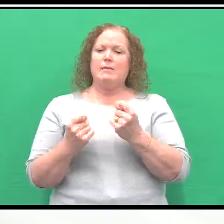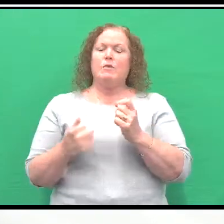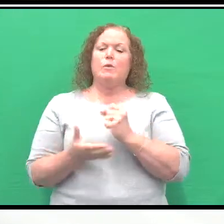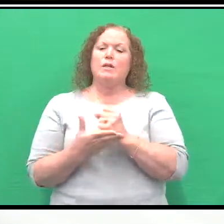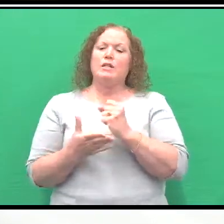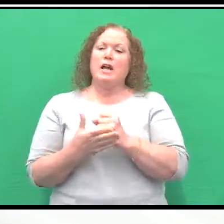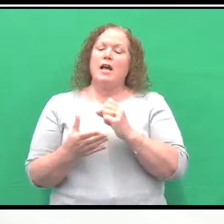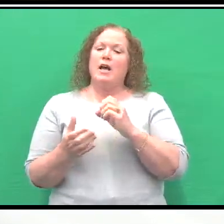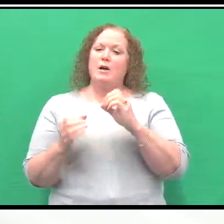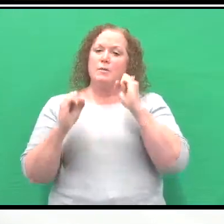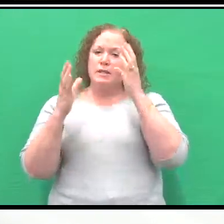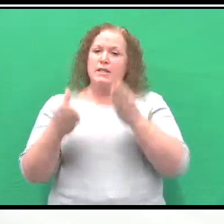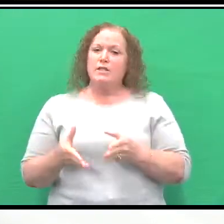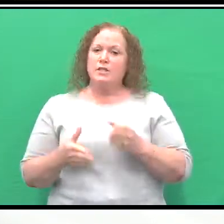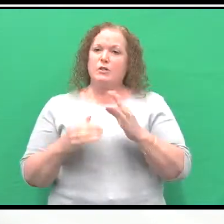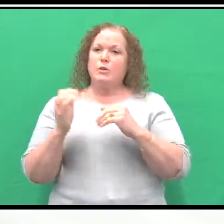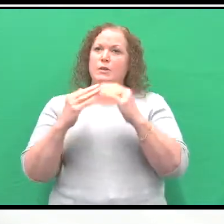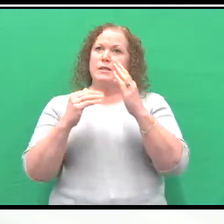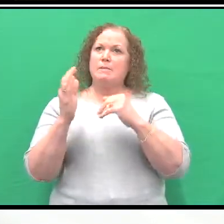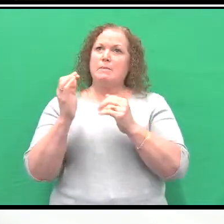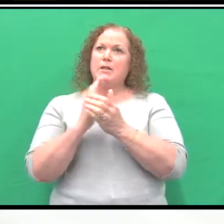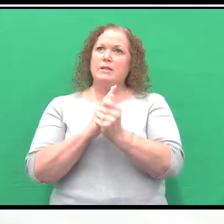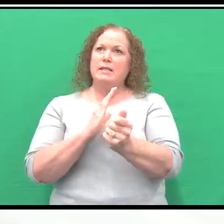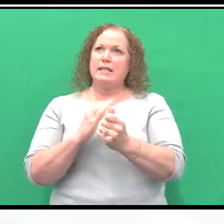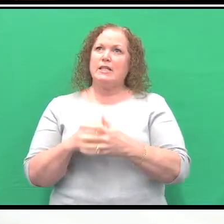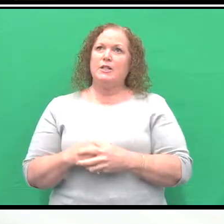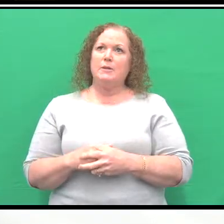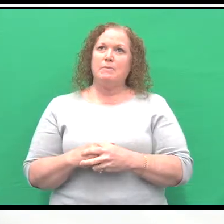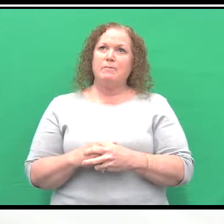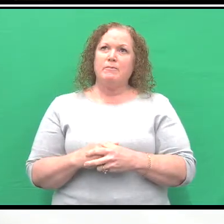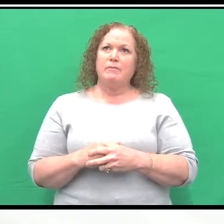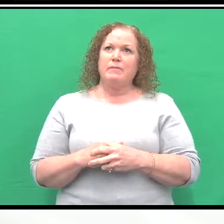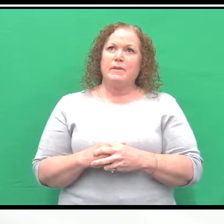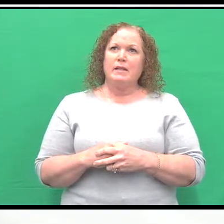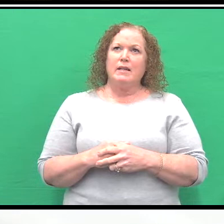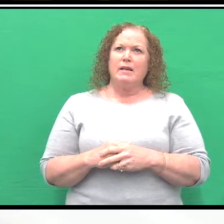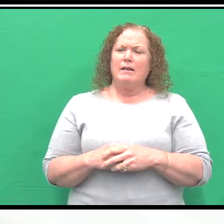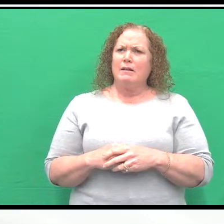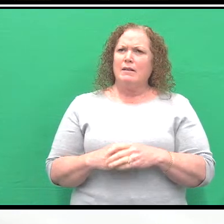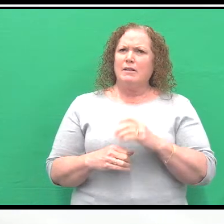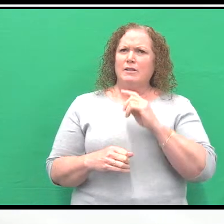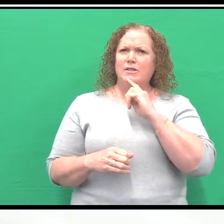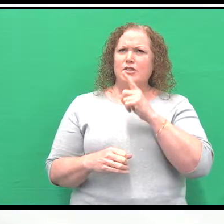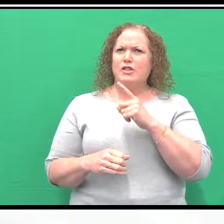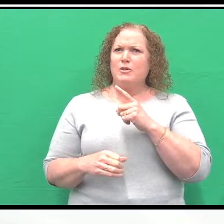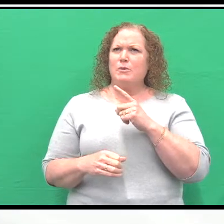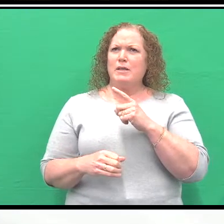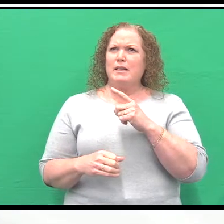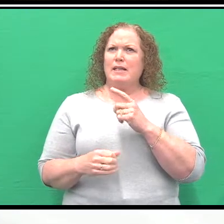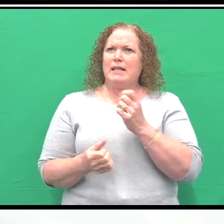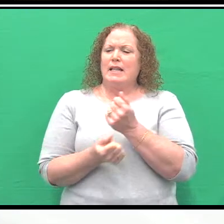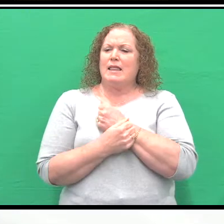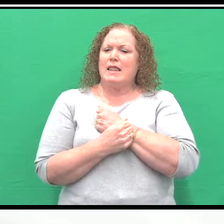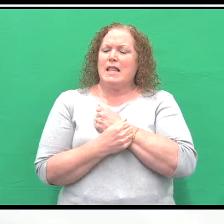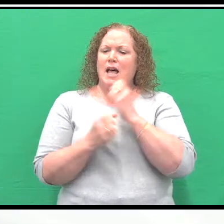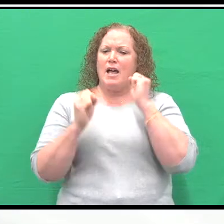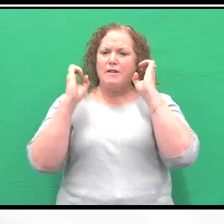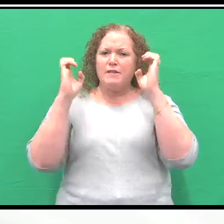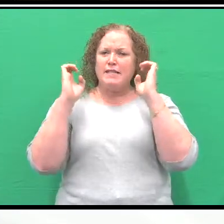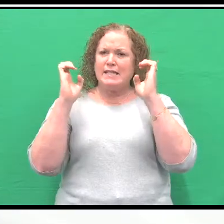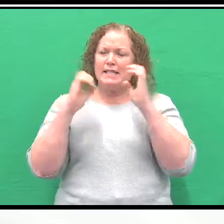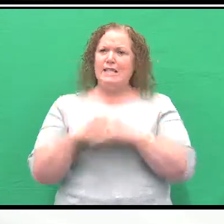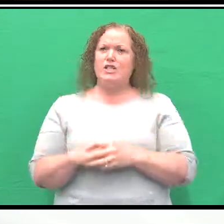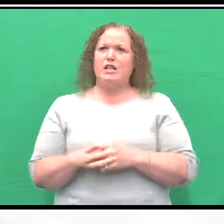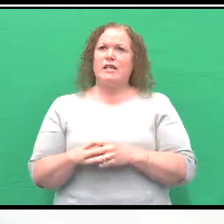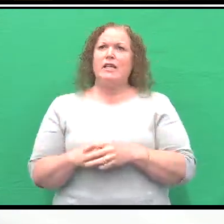serves as a model for that. Mrs. Wagner really enjoys teaching. She comes to school every day with a smile. She